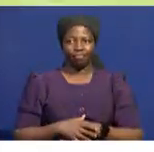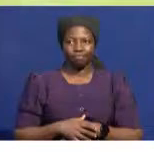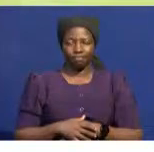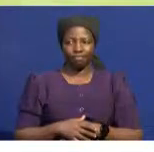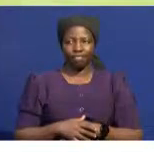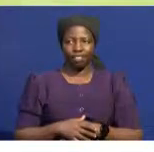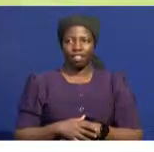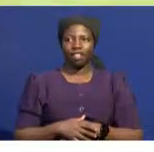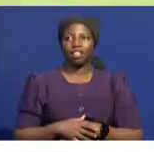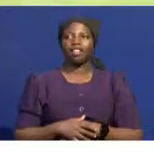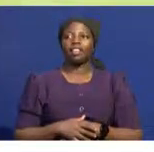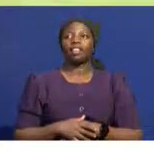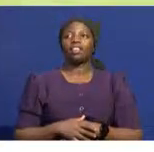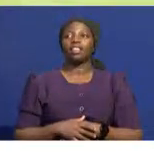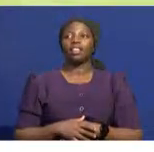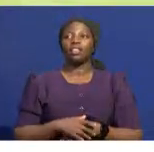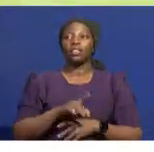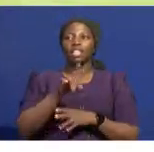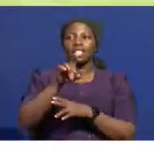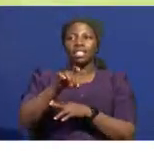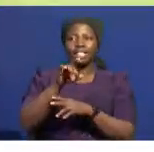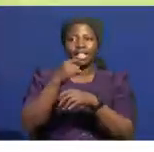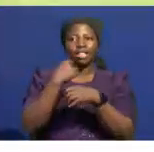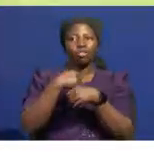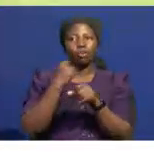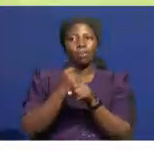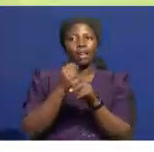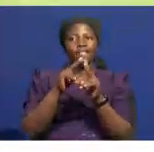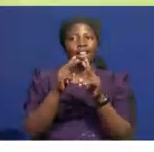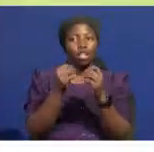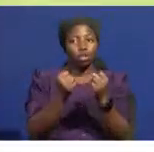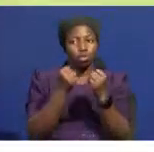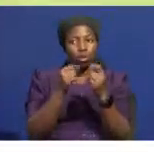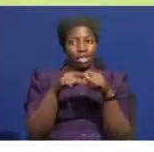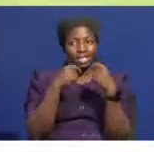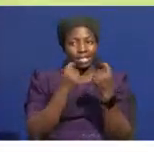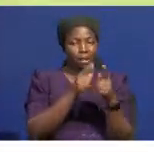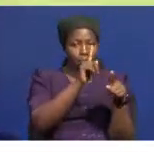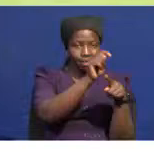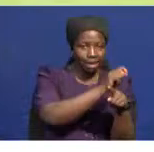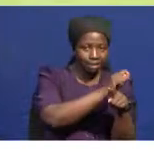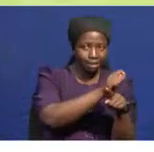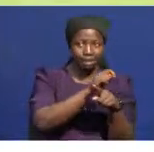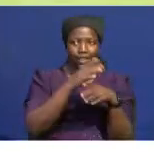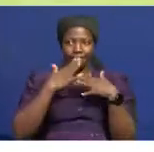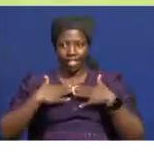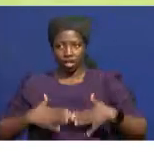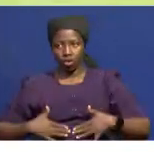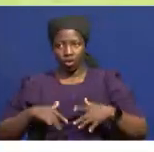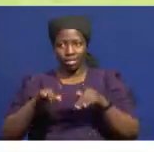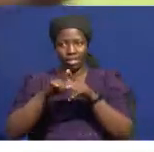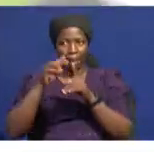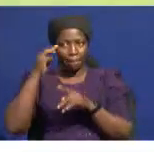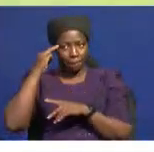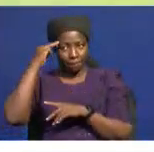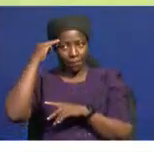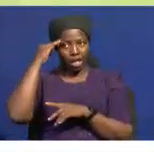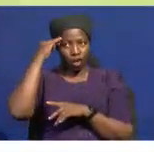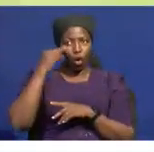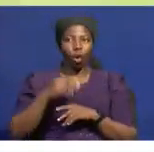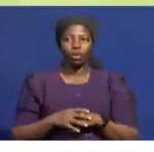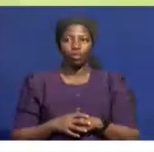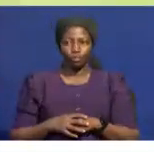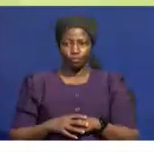teammate. Next week we need to make a very firm team, not just in training, not just physicality, but also the mental aspects